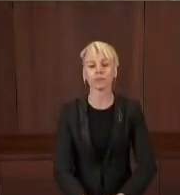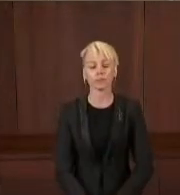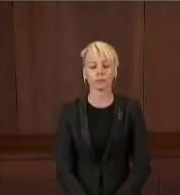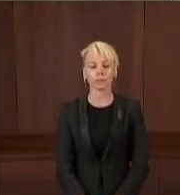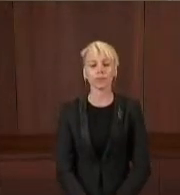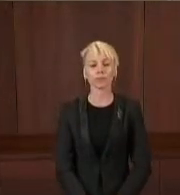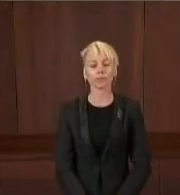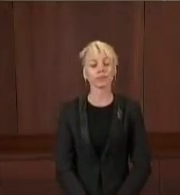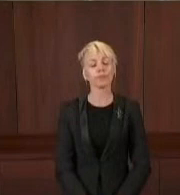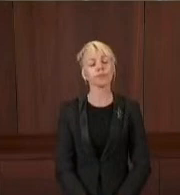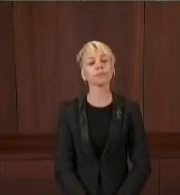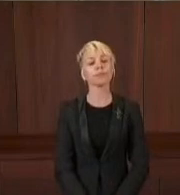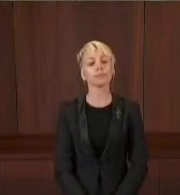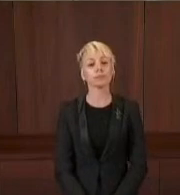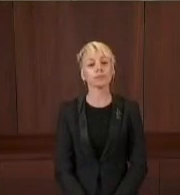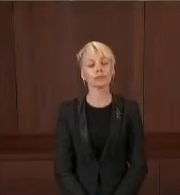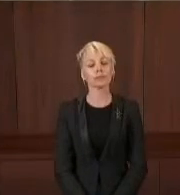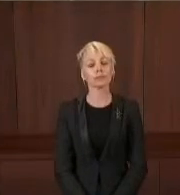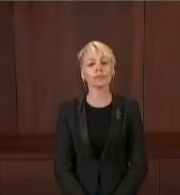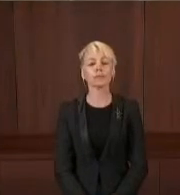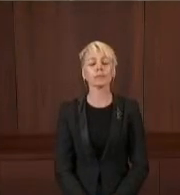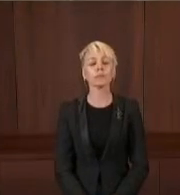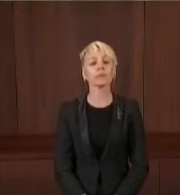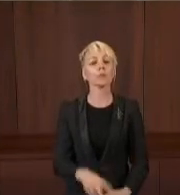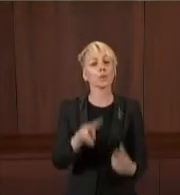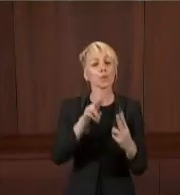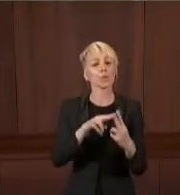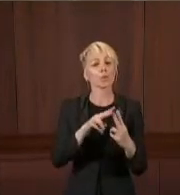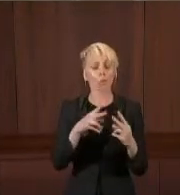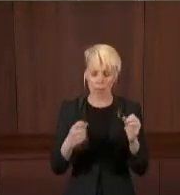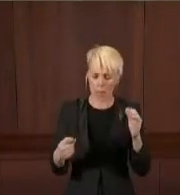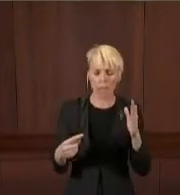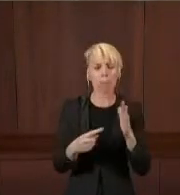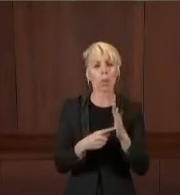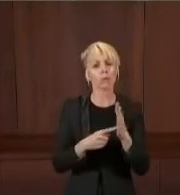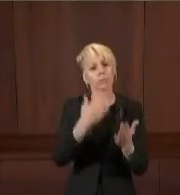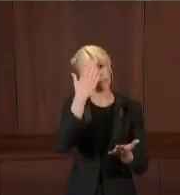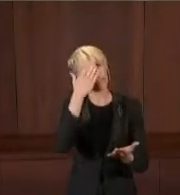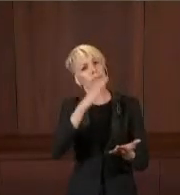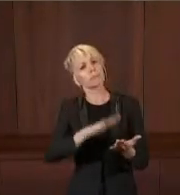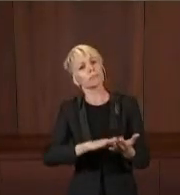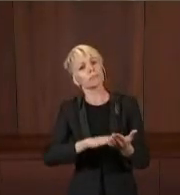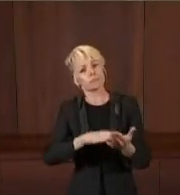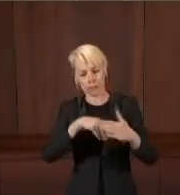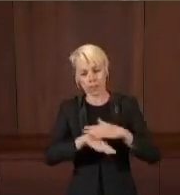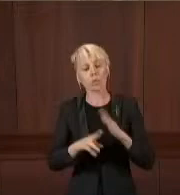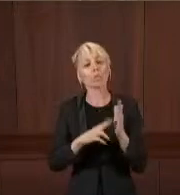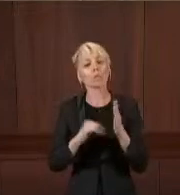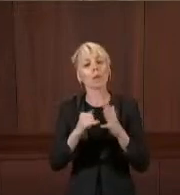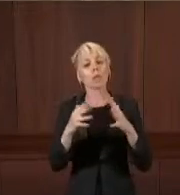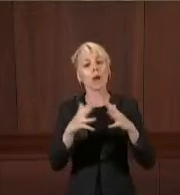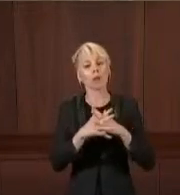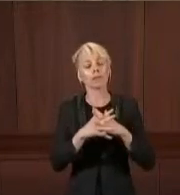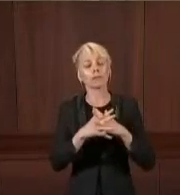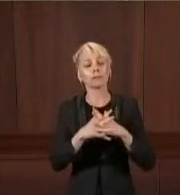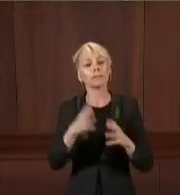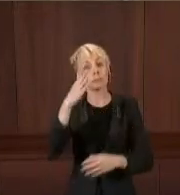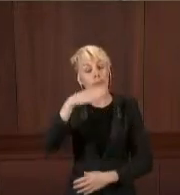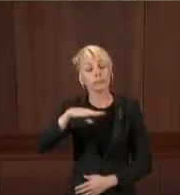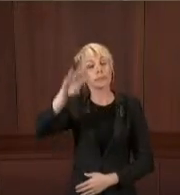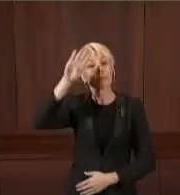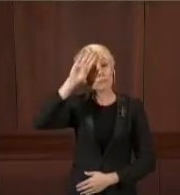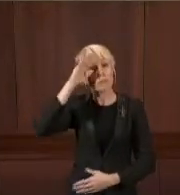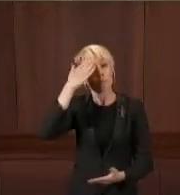We're broadcasting today from the two most significant war memorials in this state, the Anzac Memorial in Hyde Park,